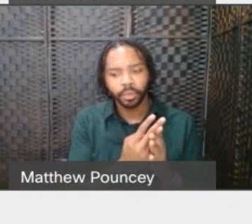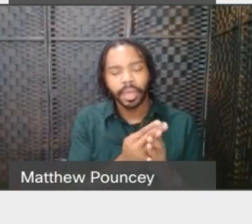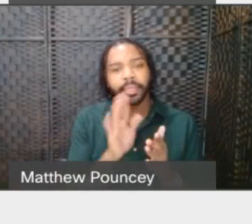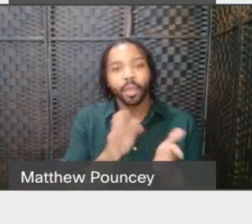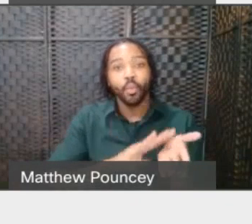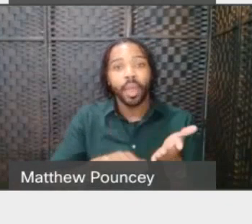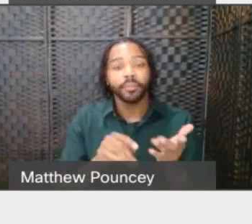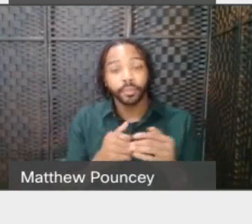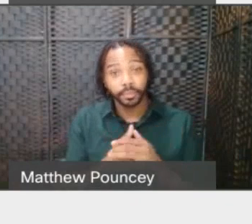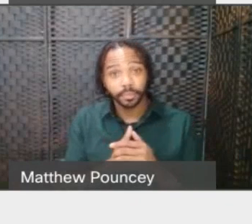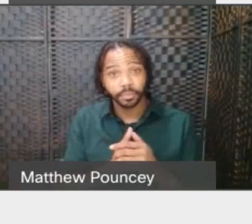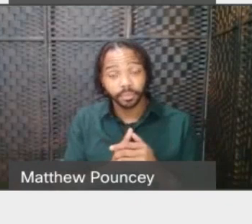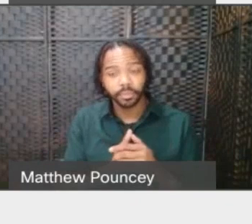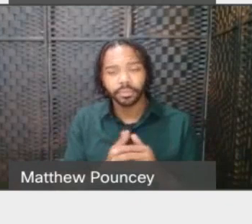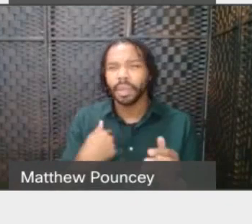stress this.